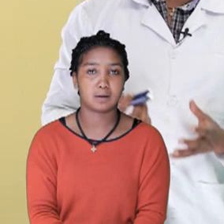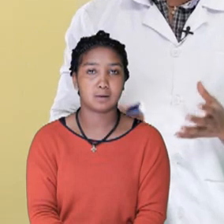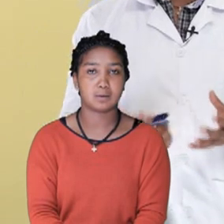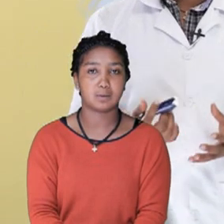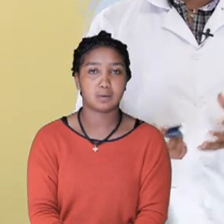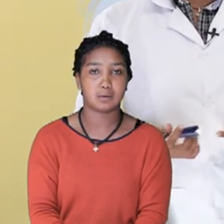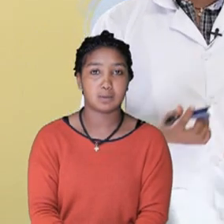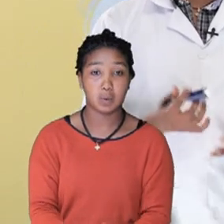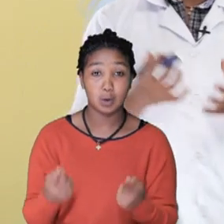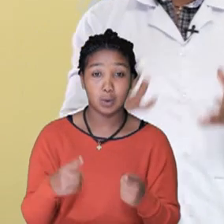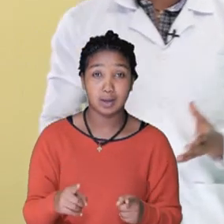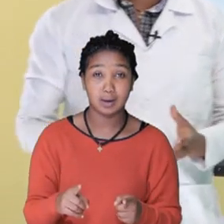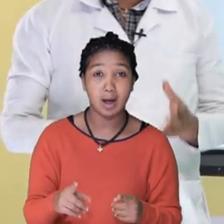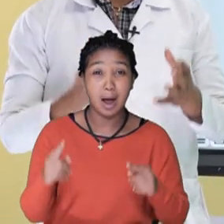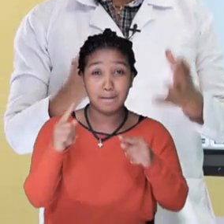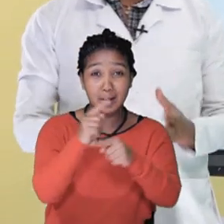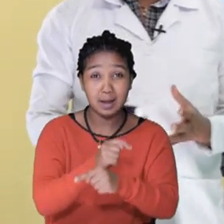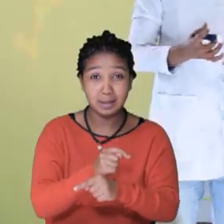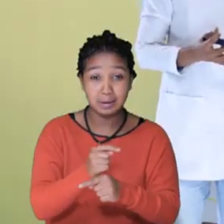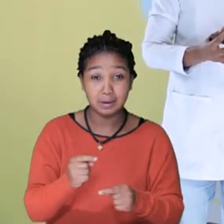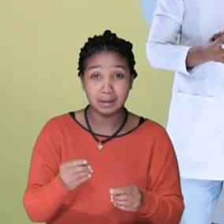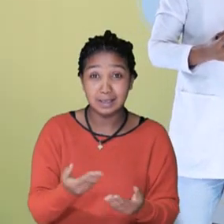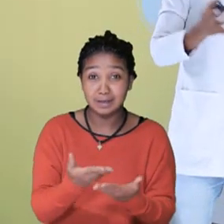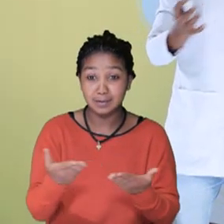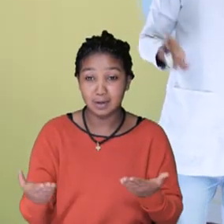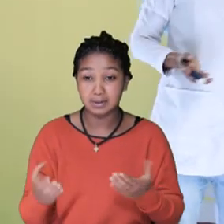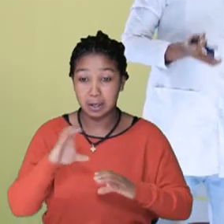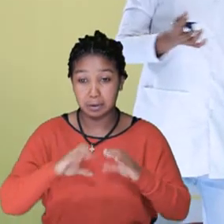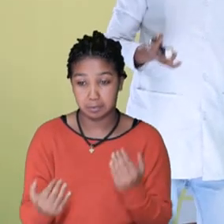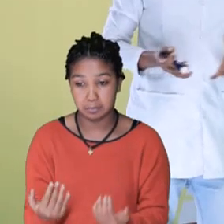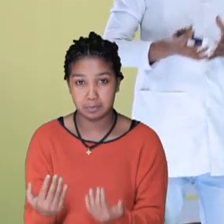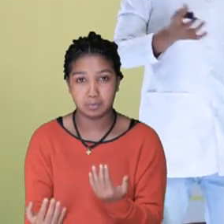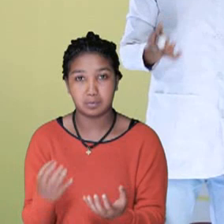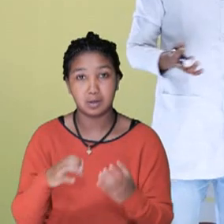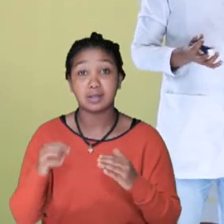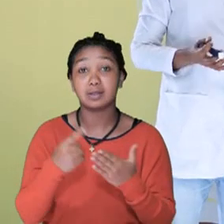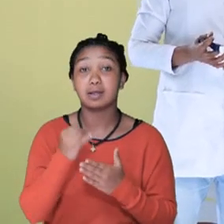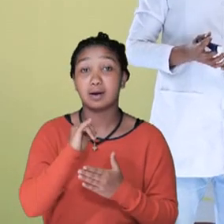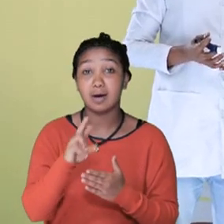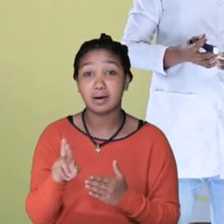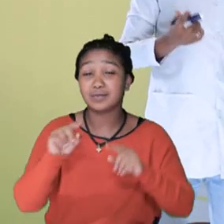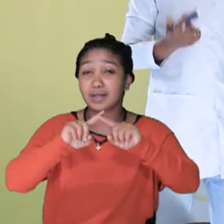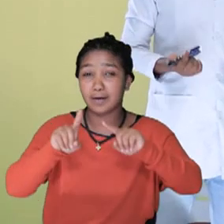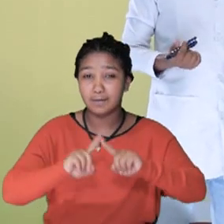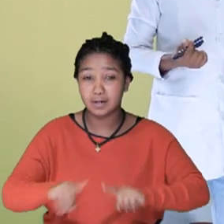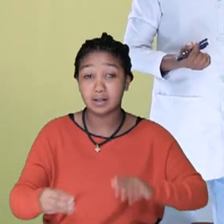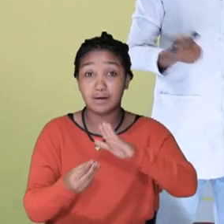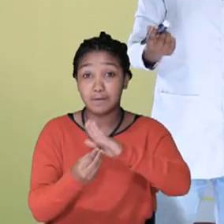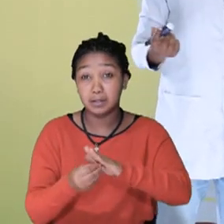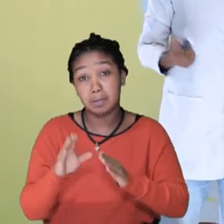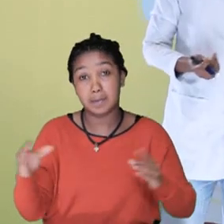When we apply a substance heat, there are different effects may